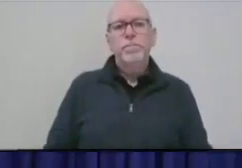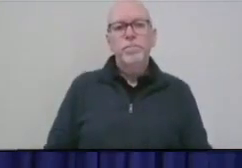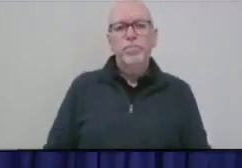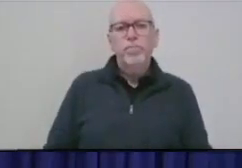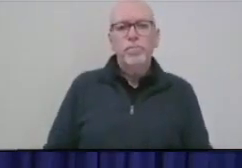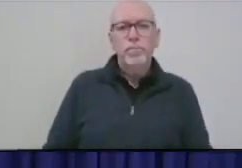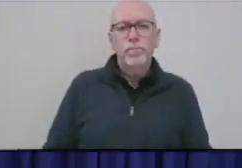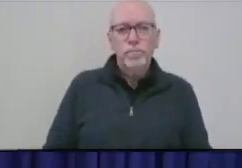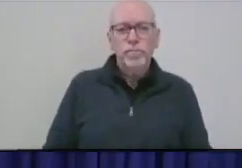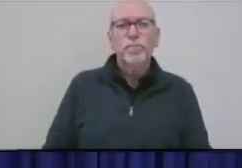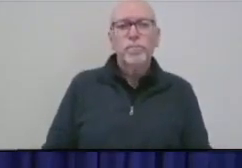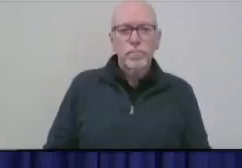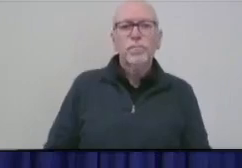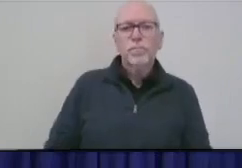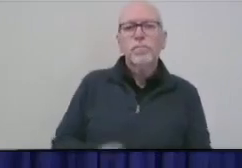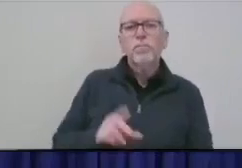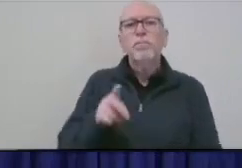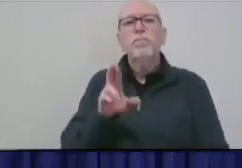Yeah, and Rob,